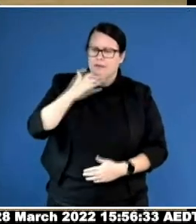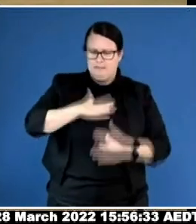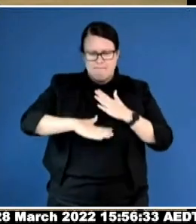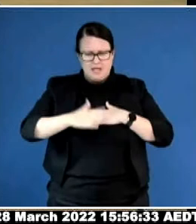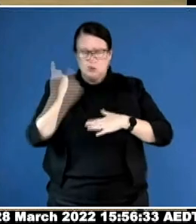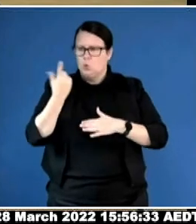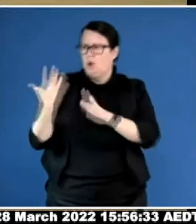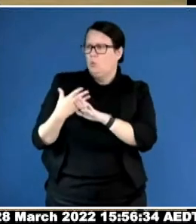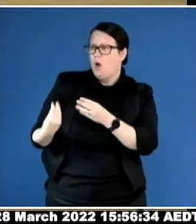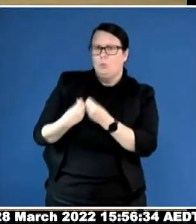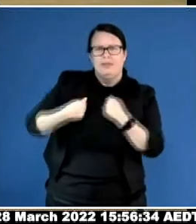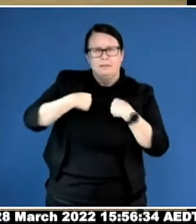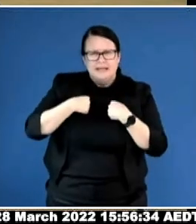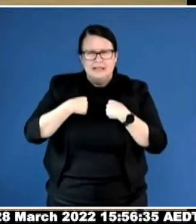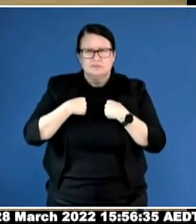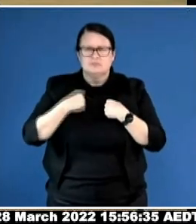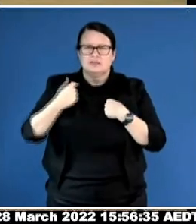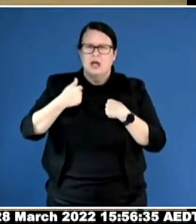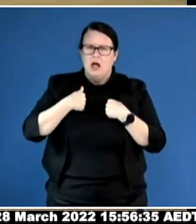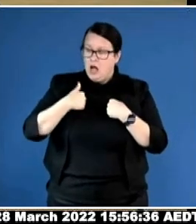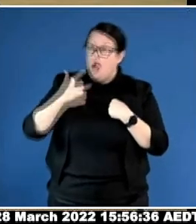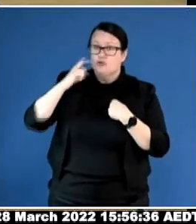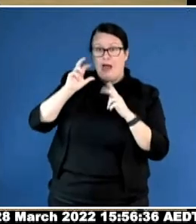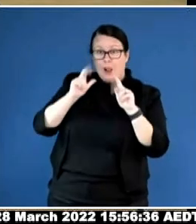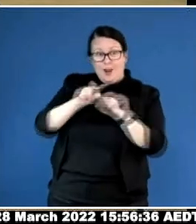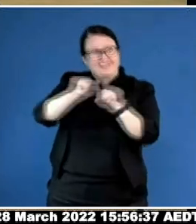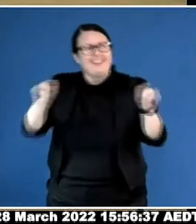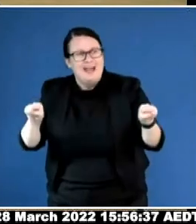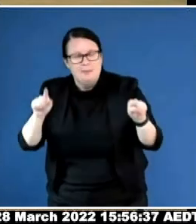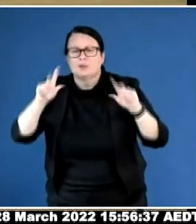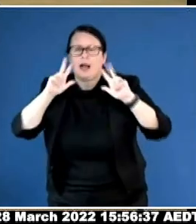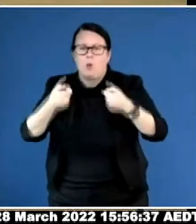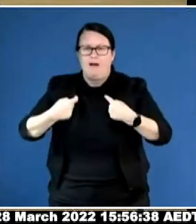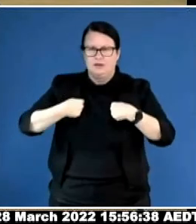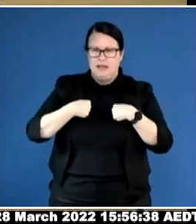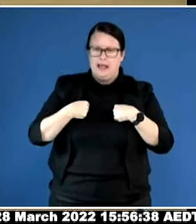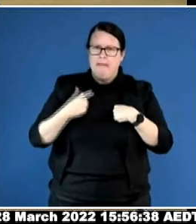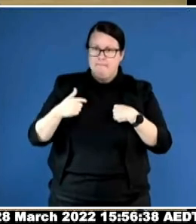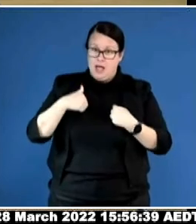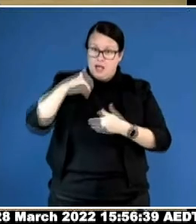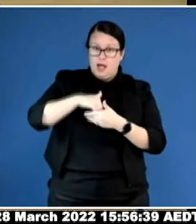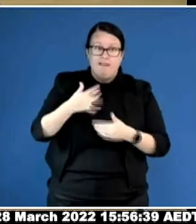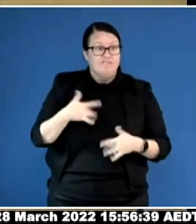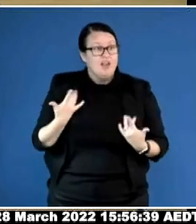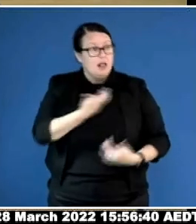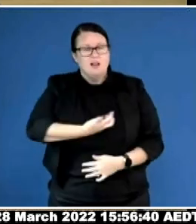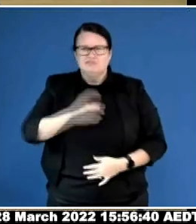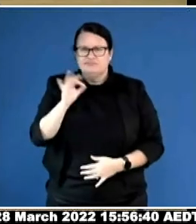me and adopt an approach of care for the people that care for you. But I do feel like I have to be on guard all the time with my